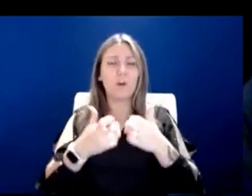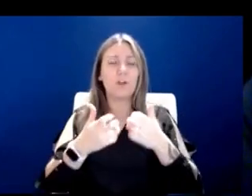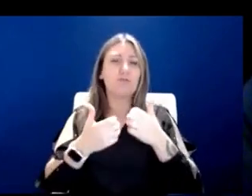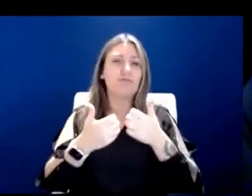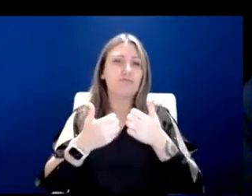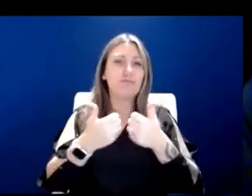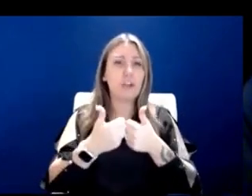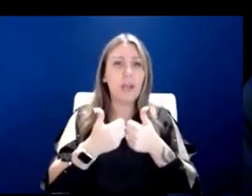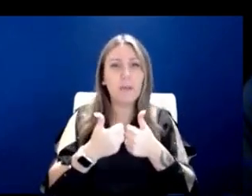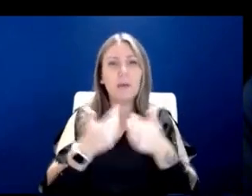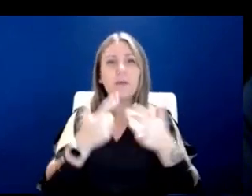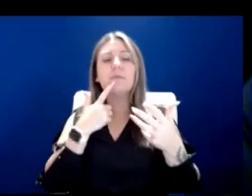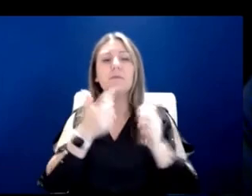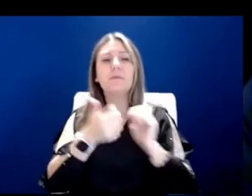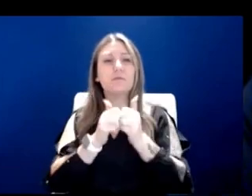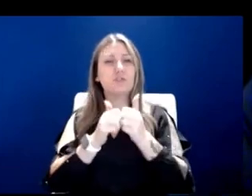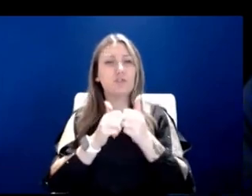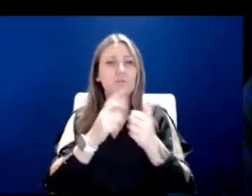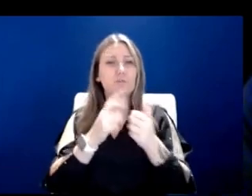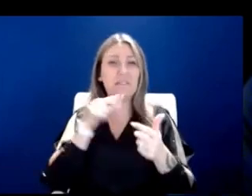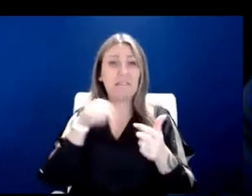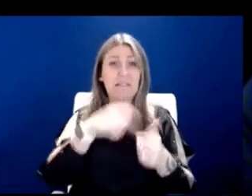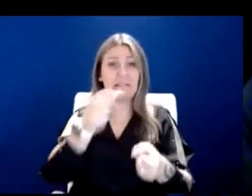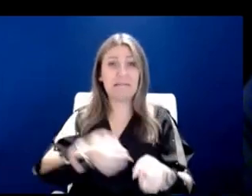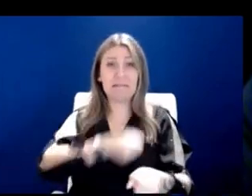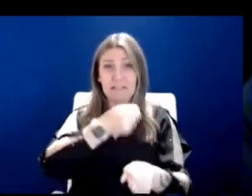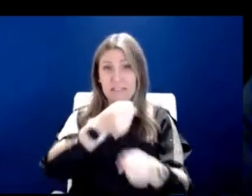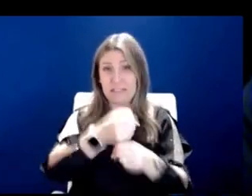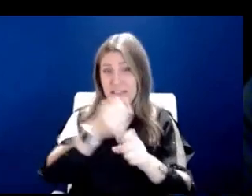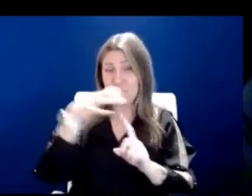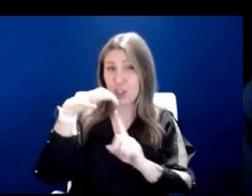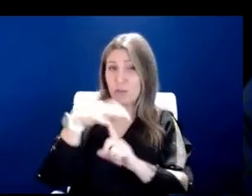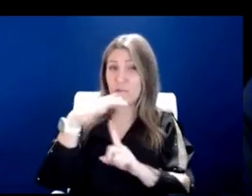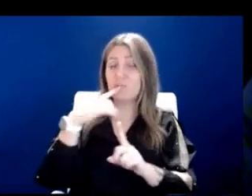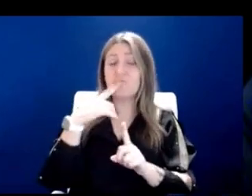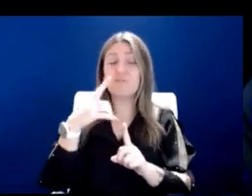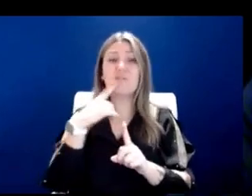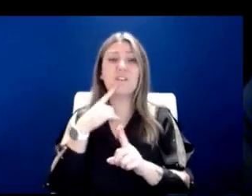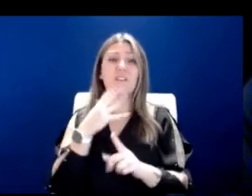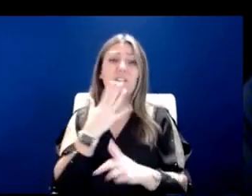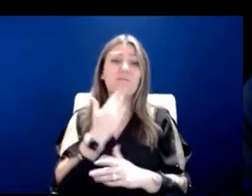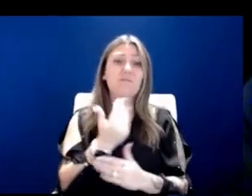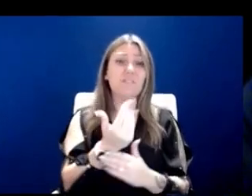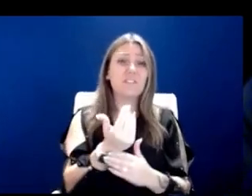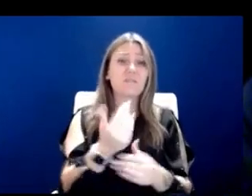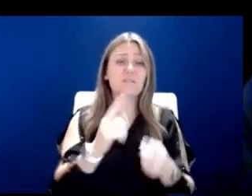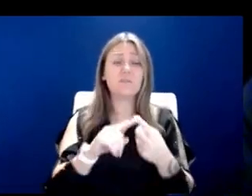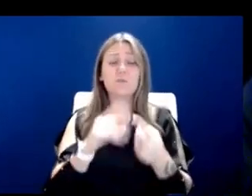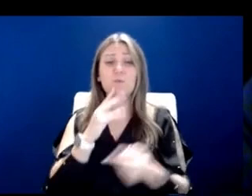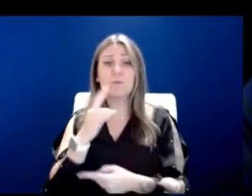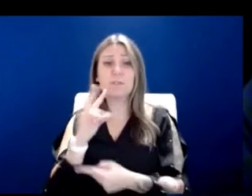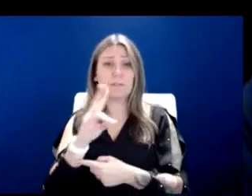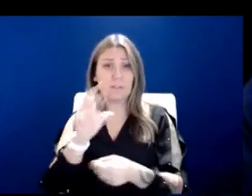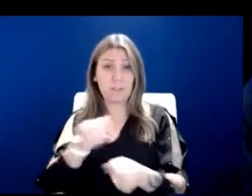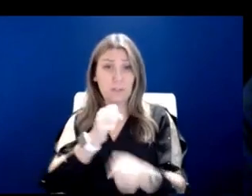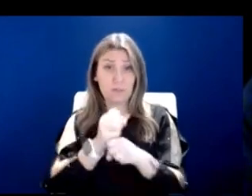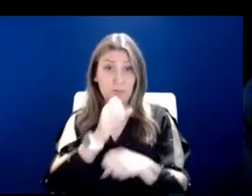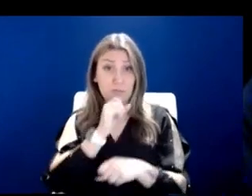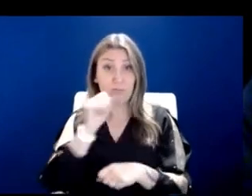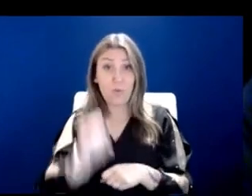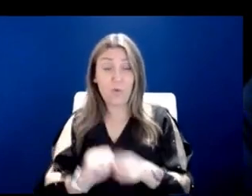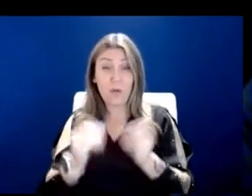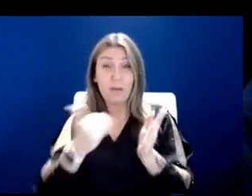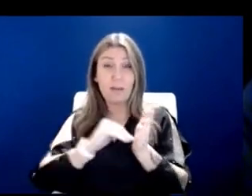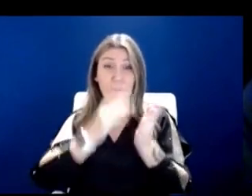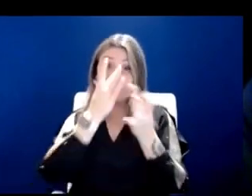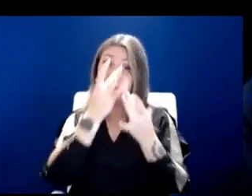dealing with athletes who are about 15 to 17 years of age, depending on the sport. And so, again, it does make it interesting because it's